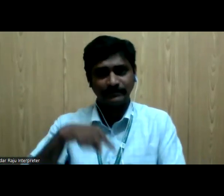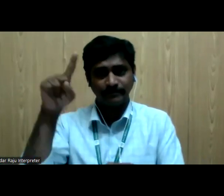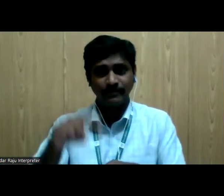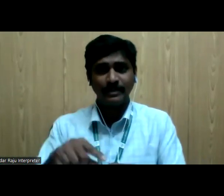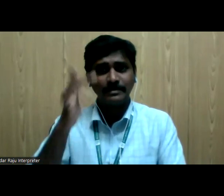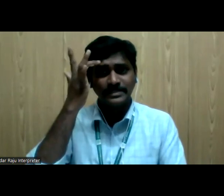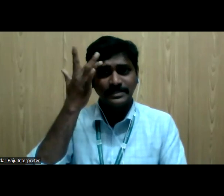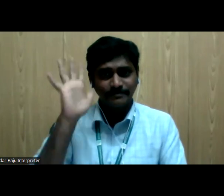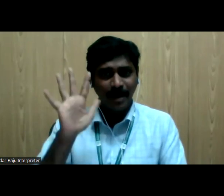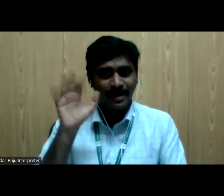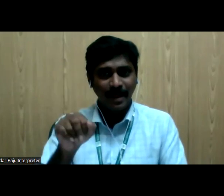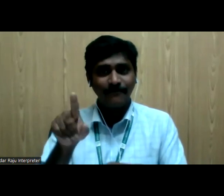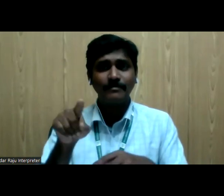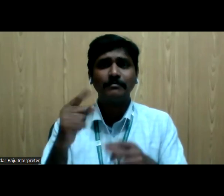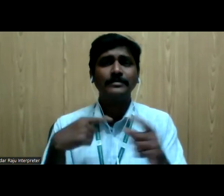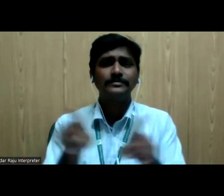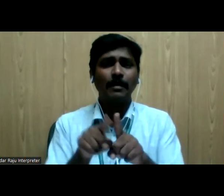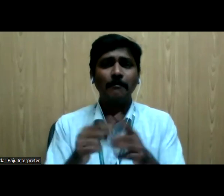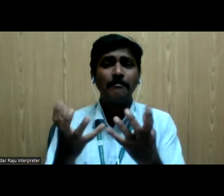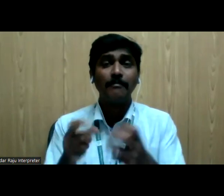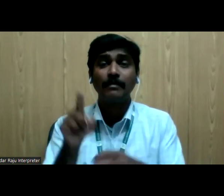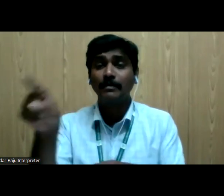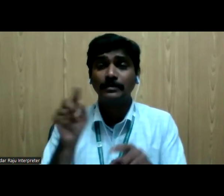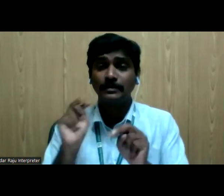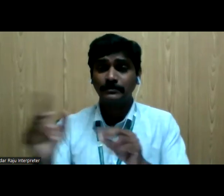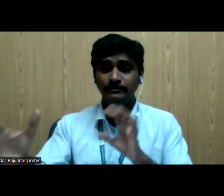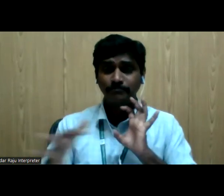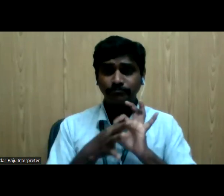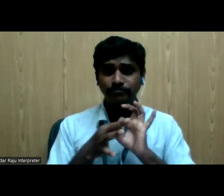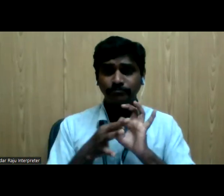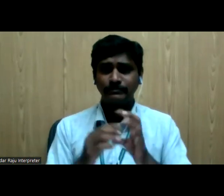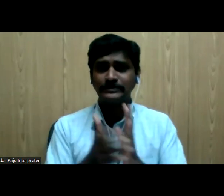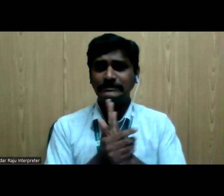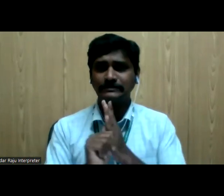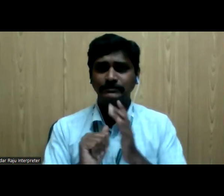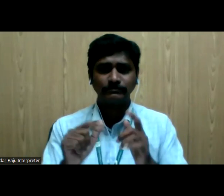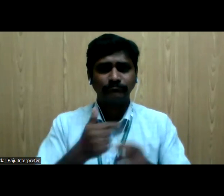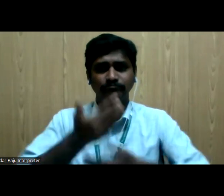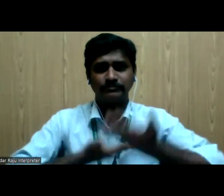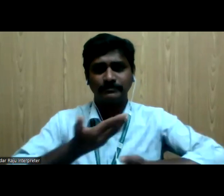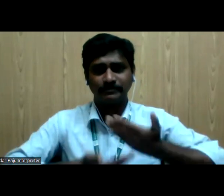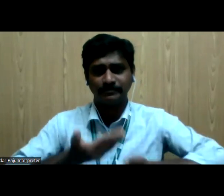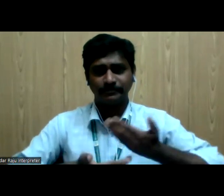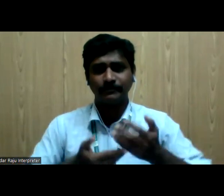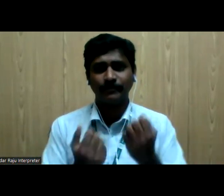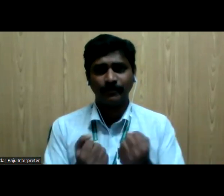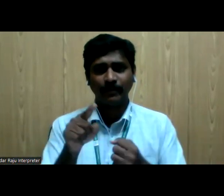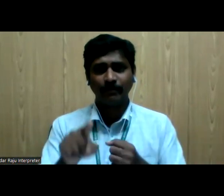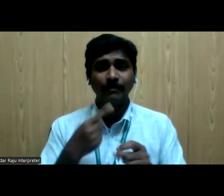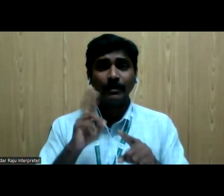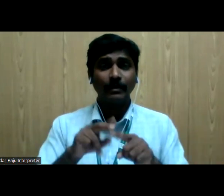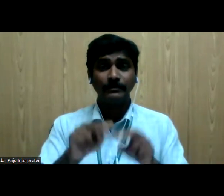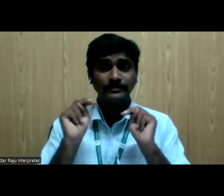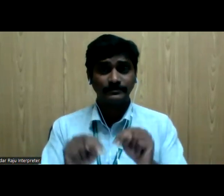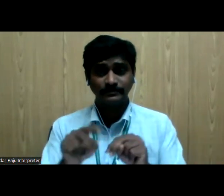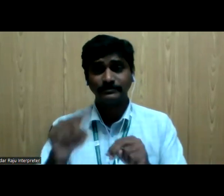SMART, which stands for Skills for Market Training Program, is making the youth self-reliant by training them with in-demand skills. The